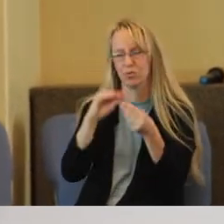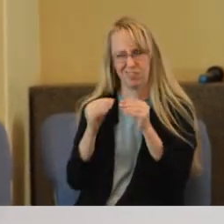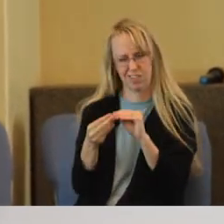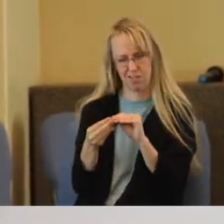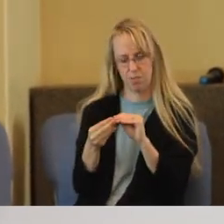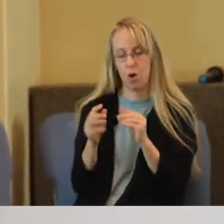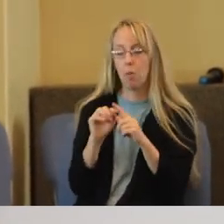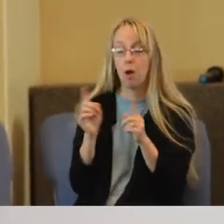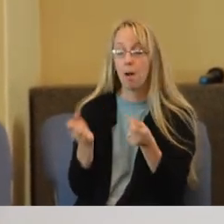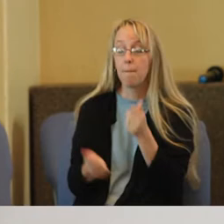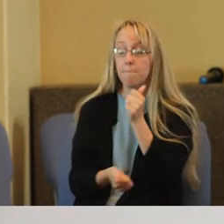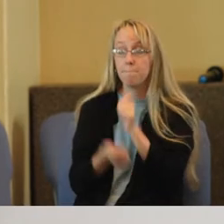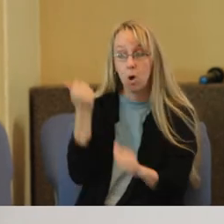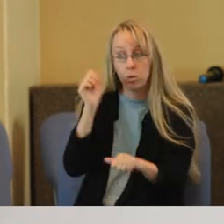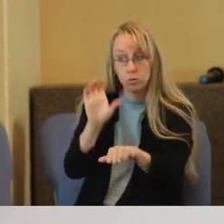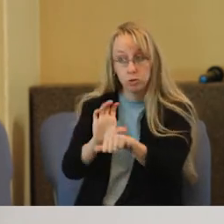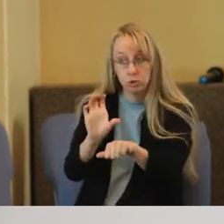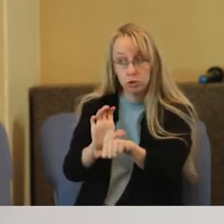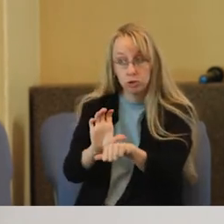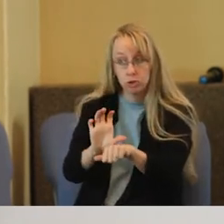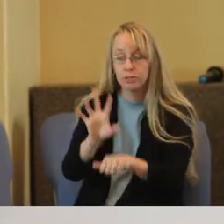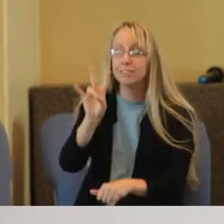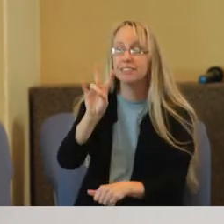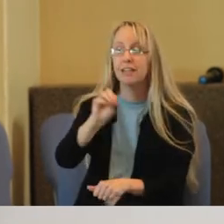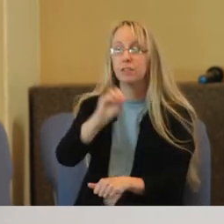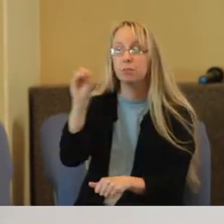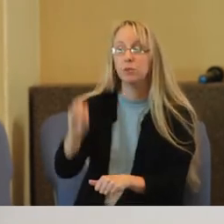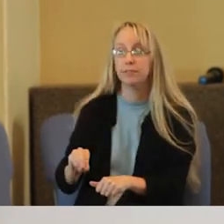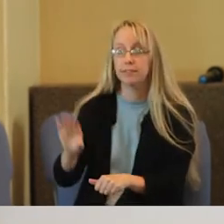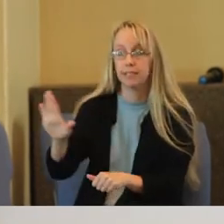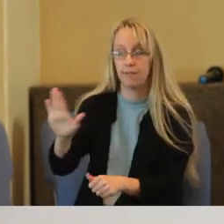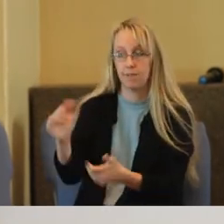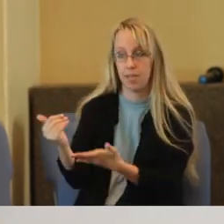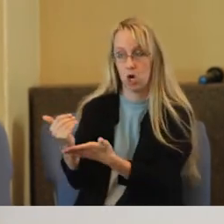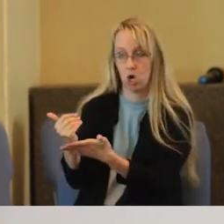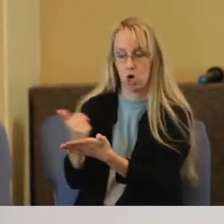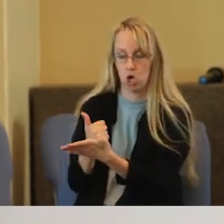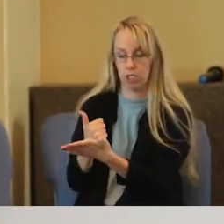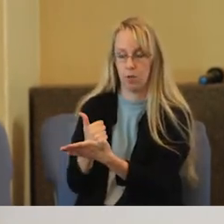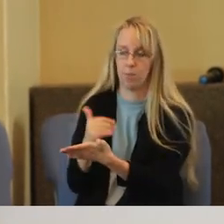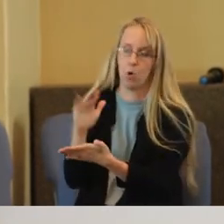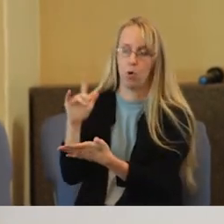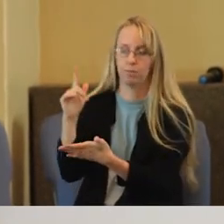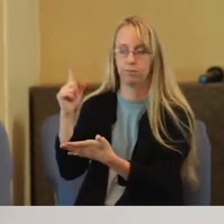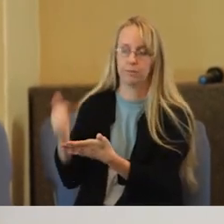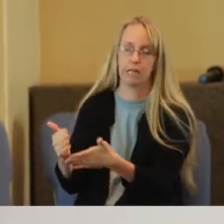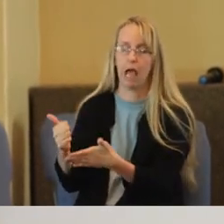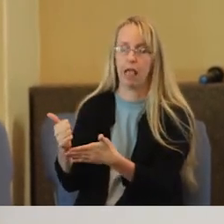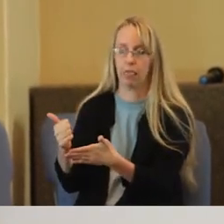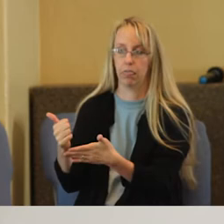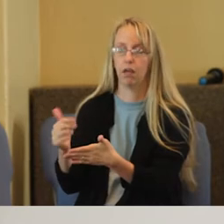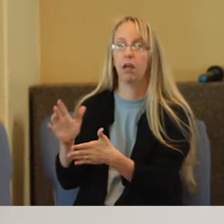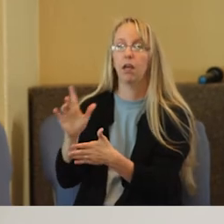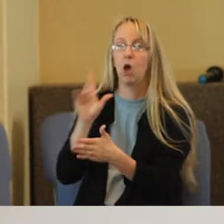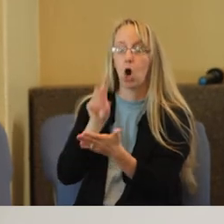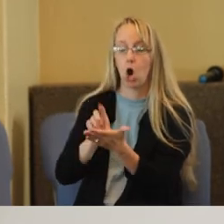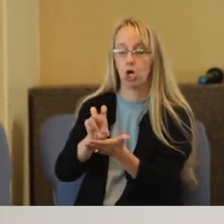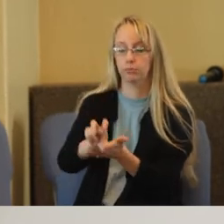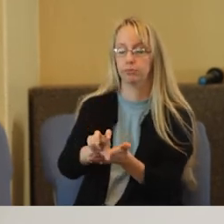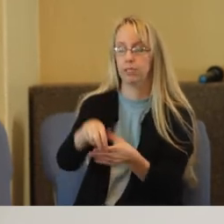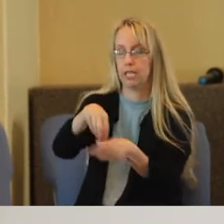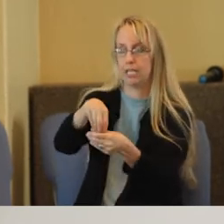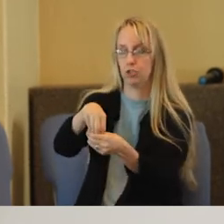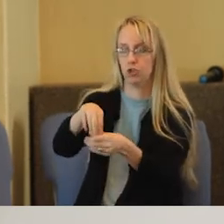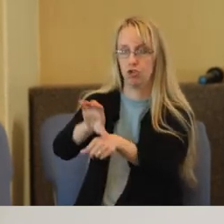but most churches out there, 70% of their income or their tithes and offerings are spent on